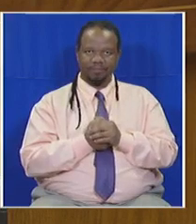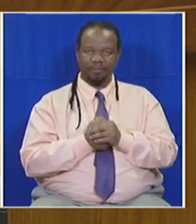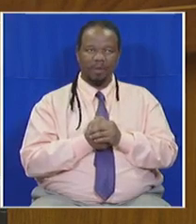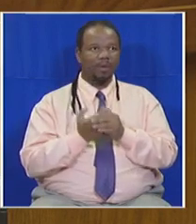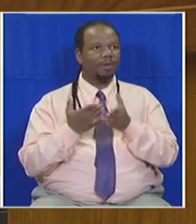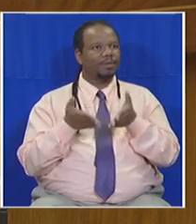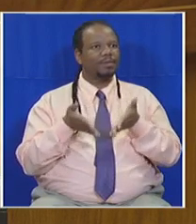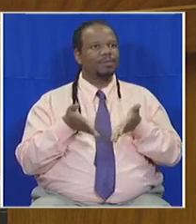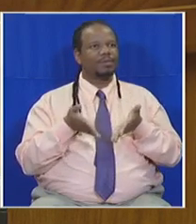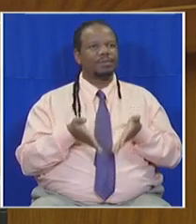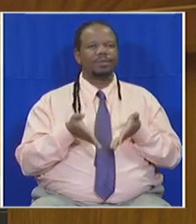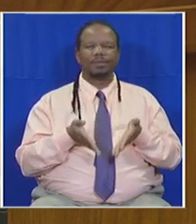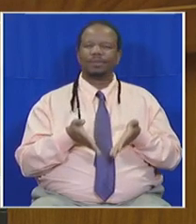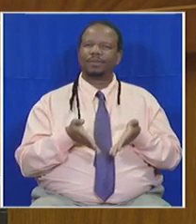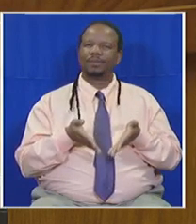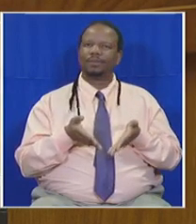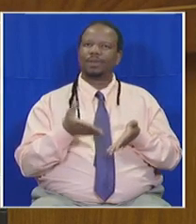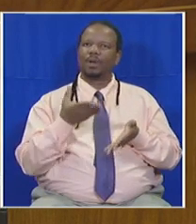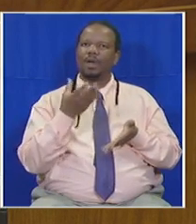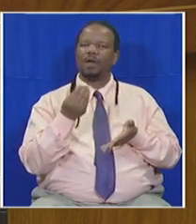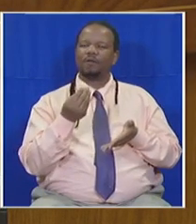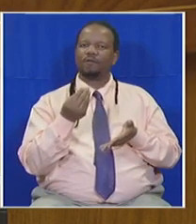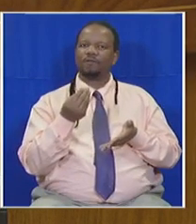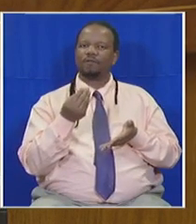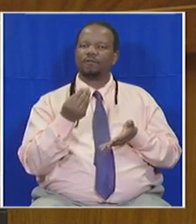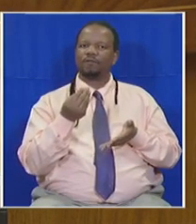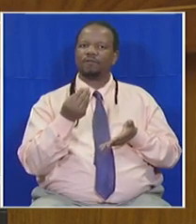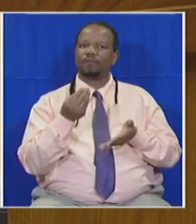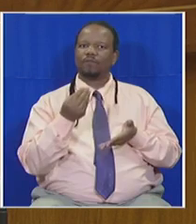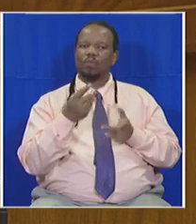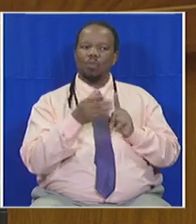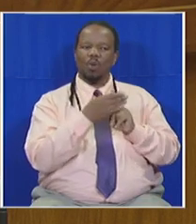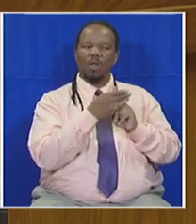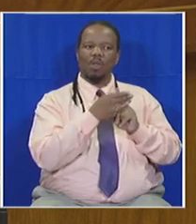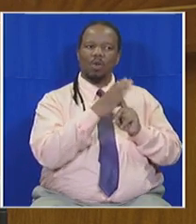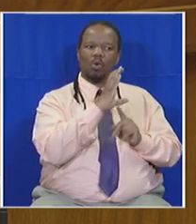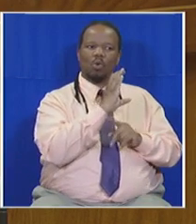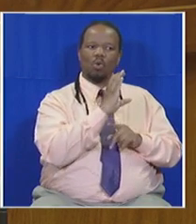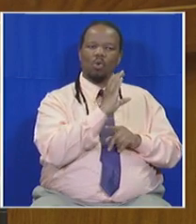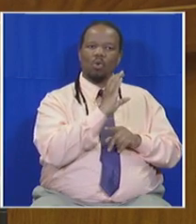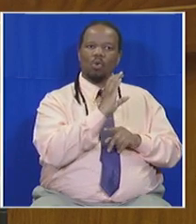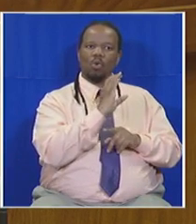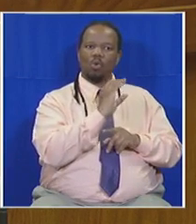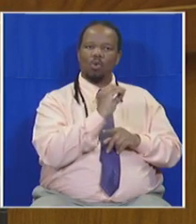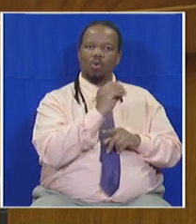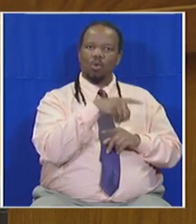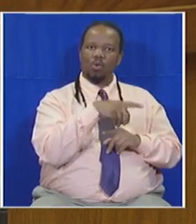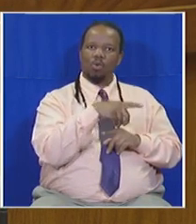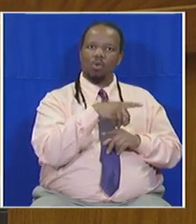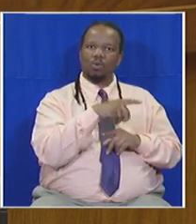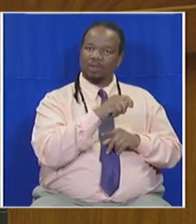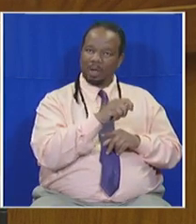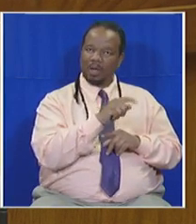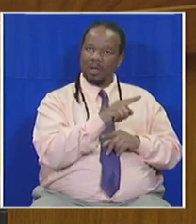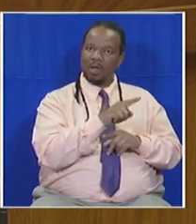a single unified Department of Cooperative Governance and Traditional Affairs. Its core